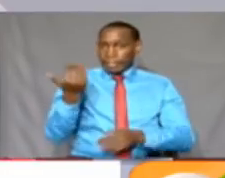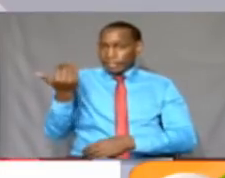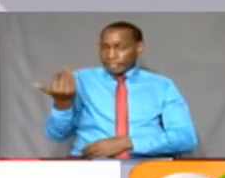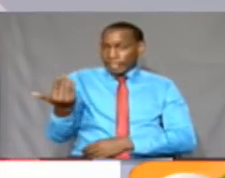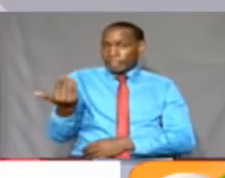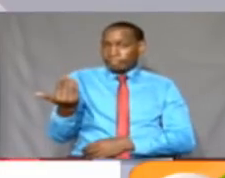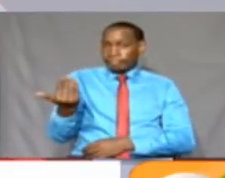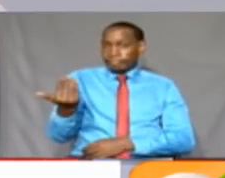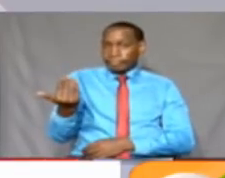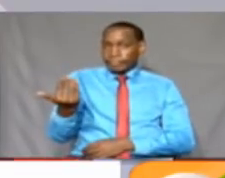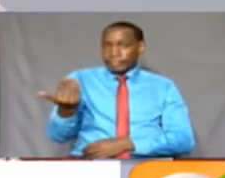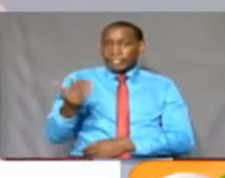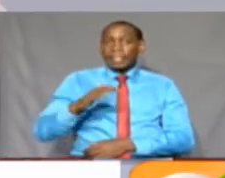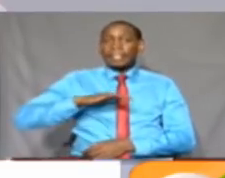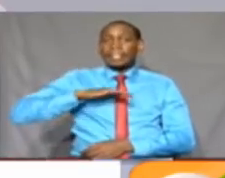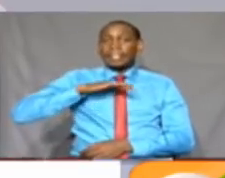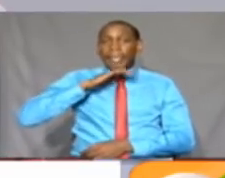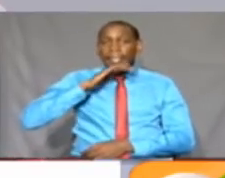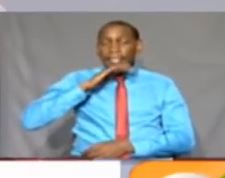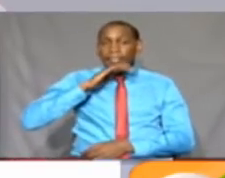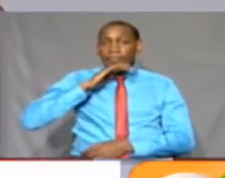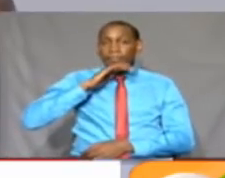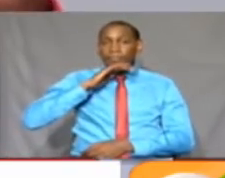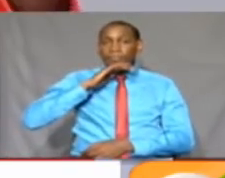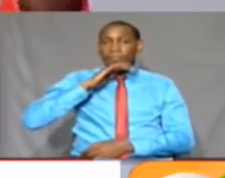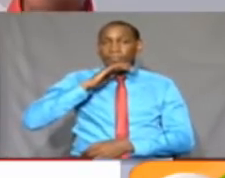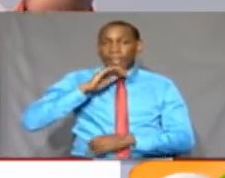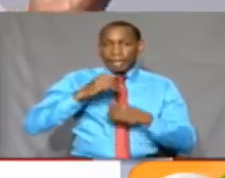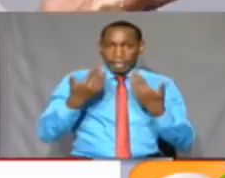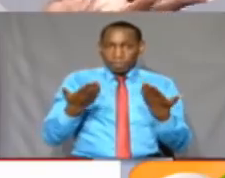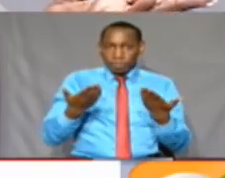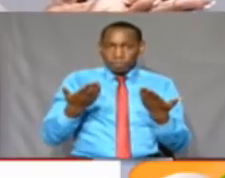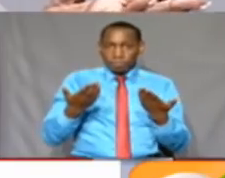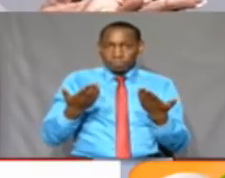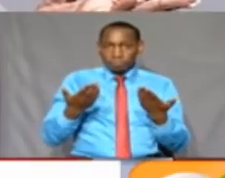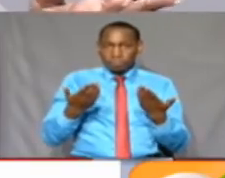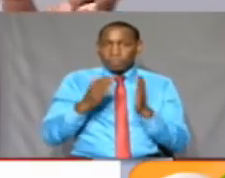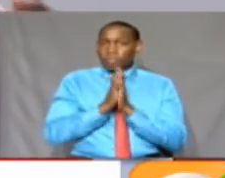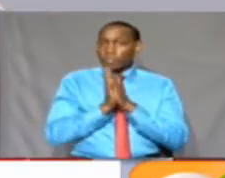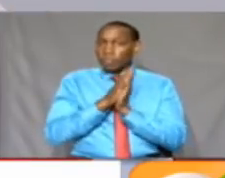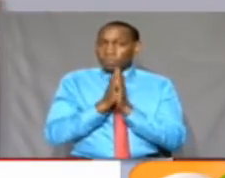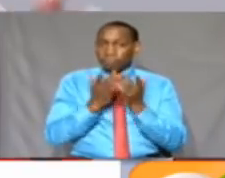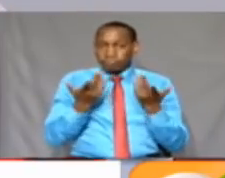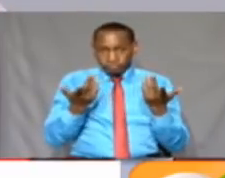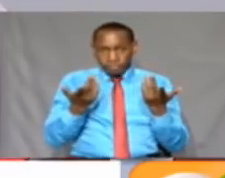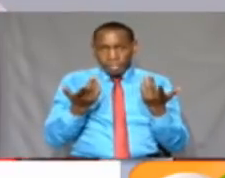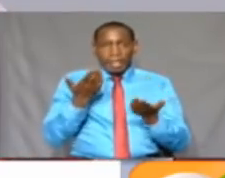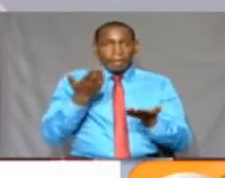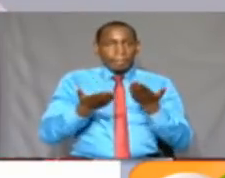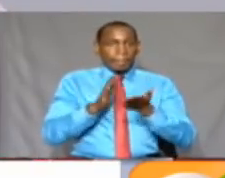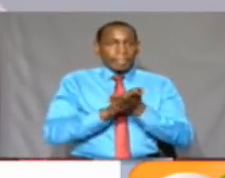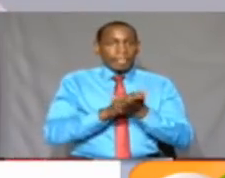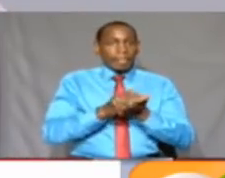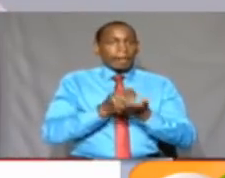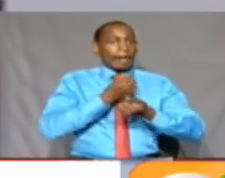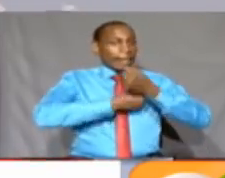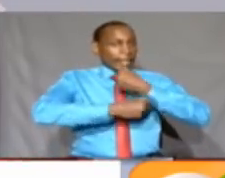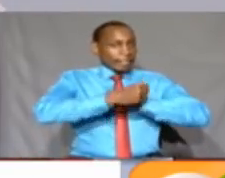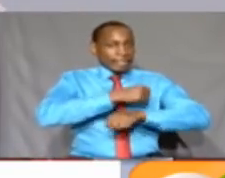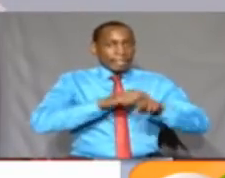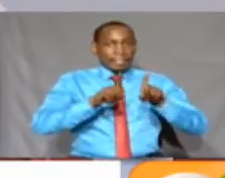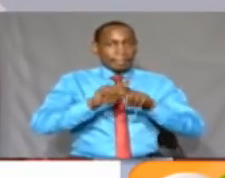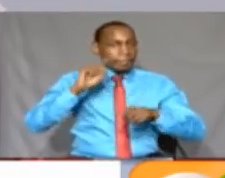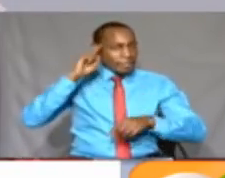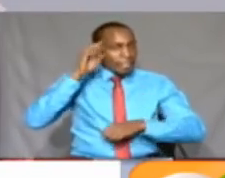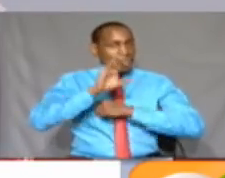was, who died from a story or something. So he may be reenacting that and thinking it's a movie